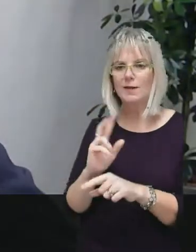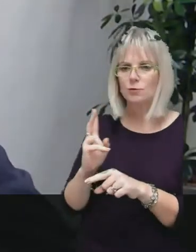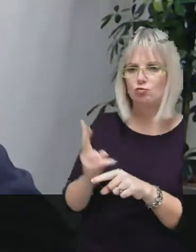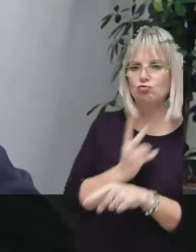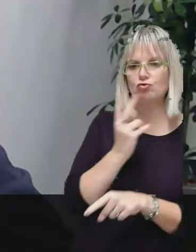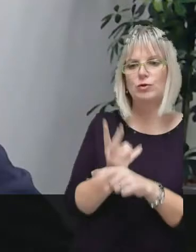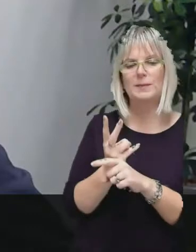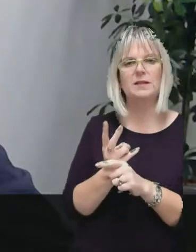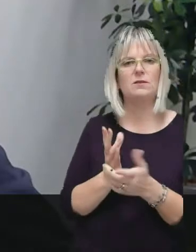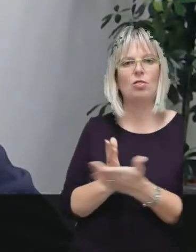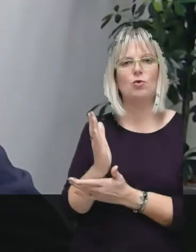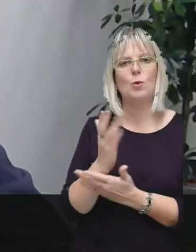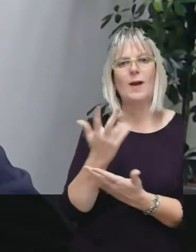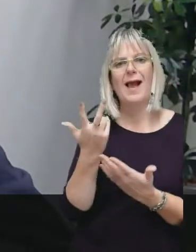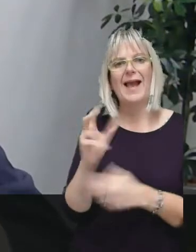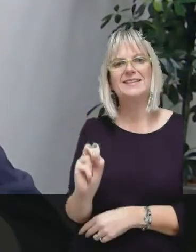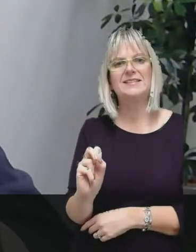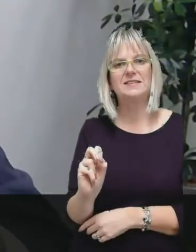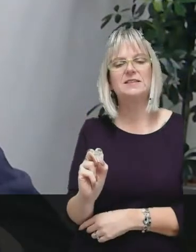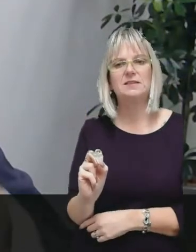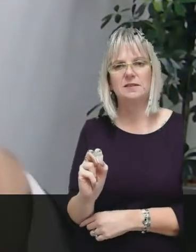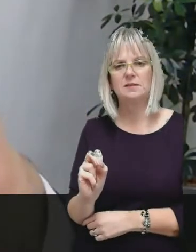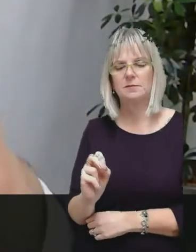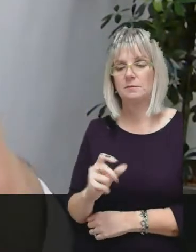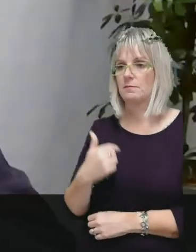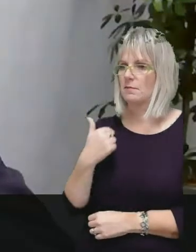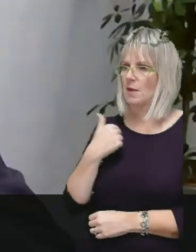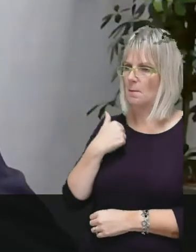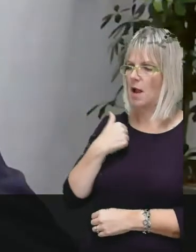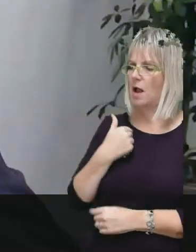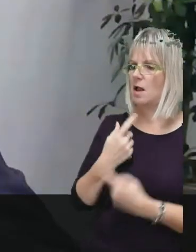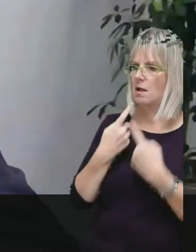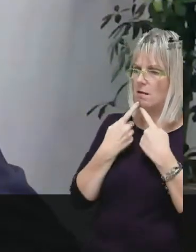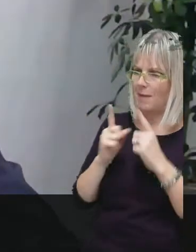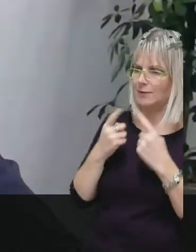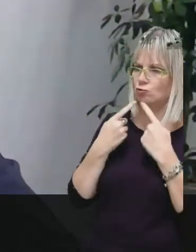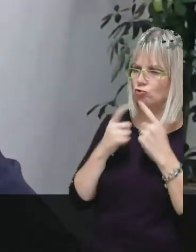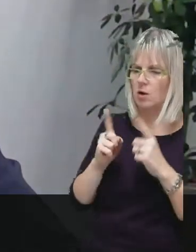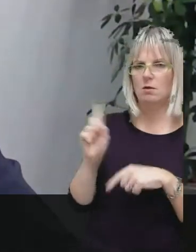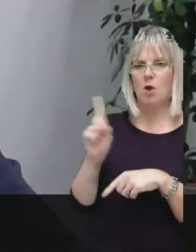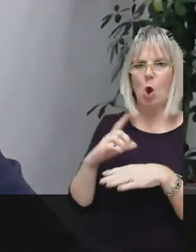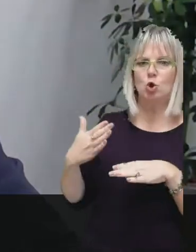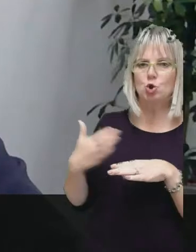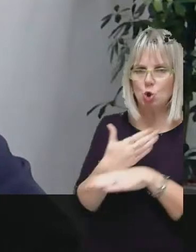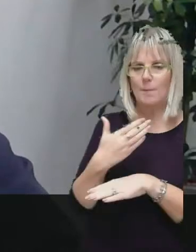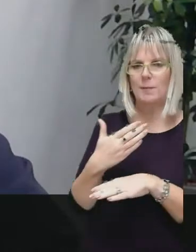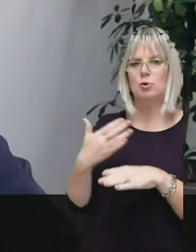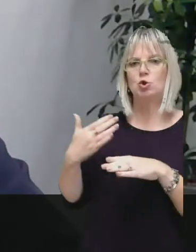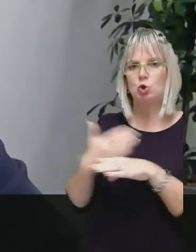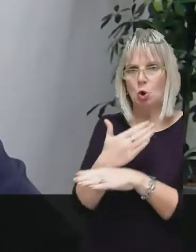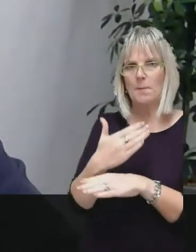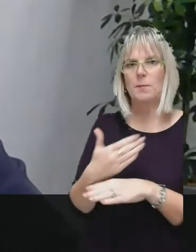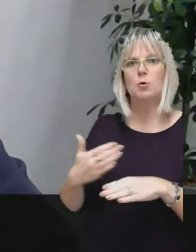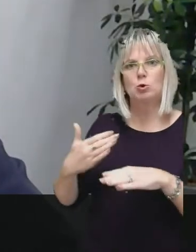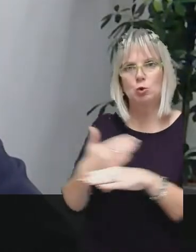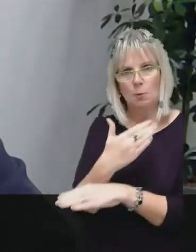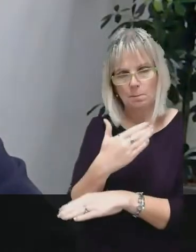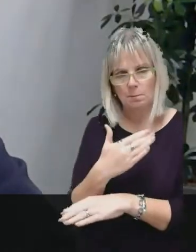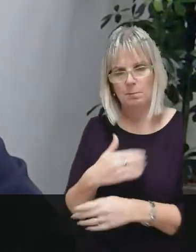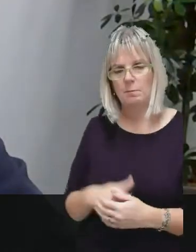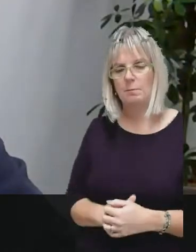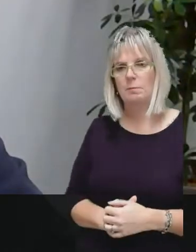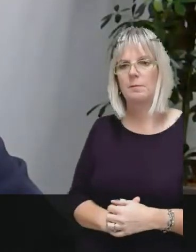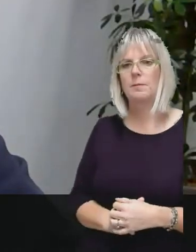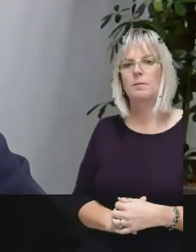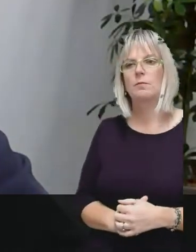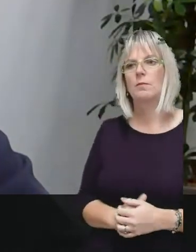saying my mantra in City Hall is jobs, jobs, jobs. And that's why, by the way, I fought the government who wanted to take away free